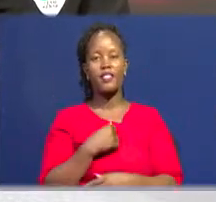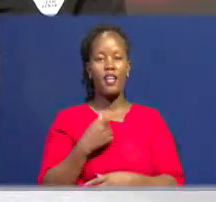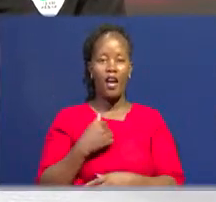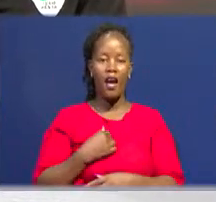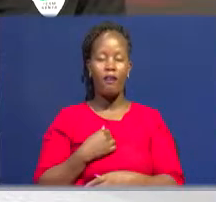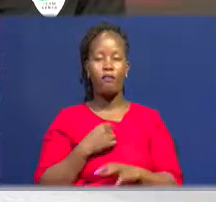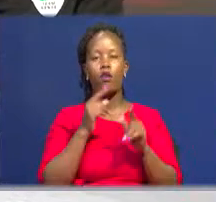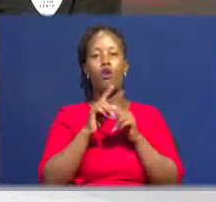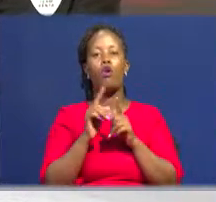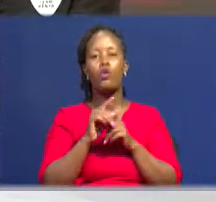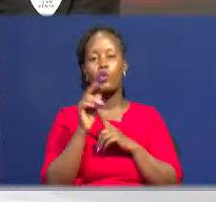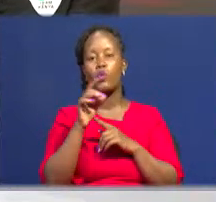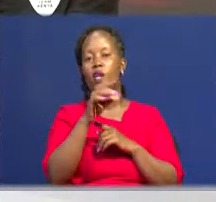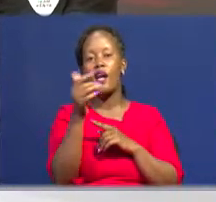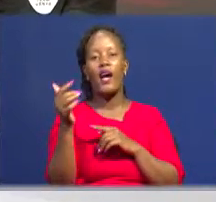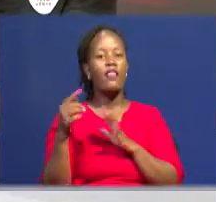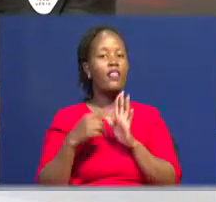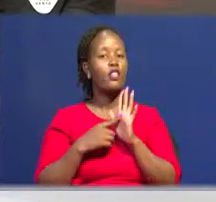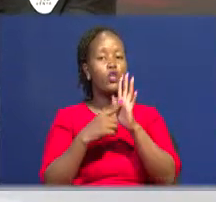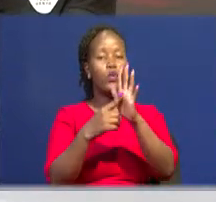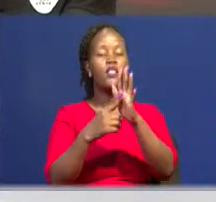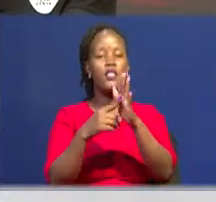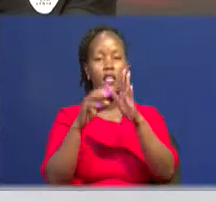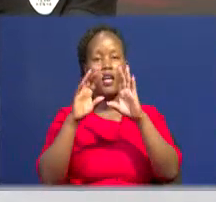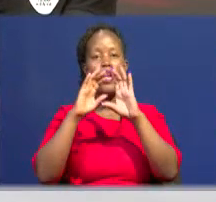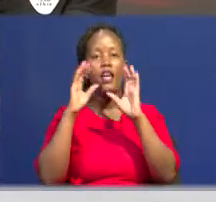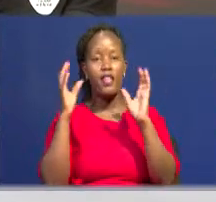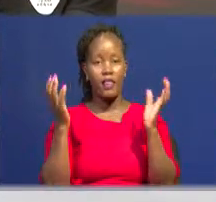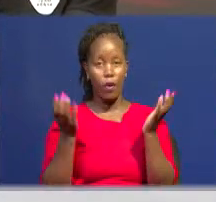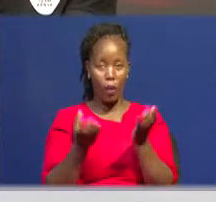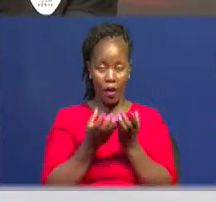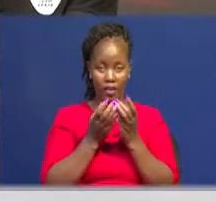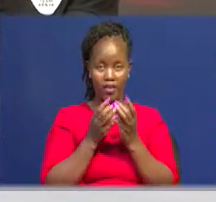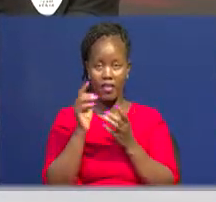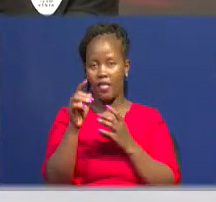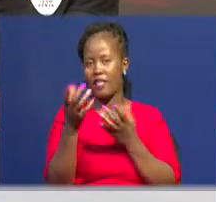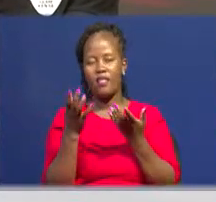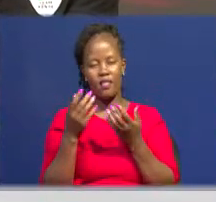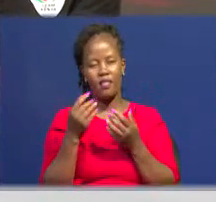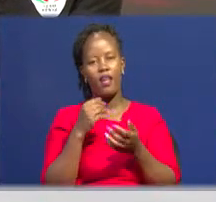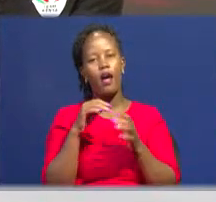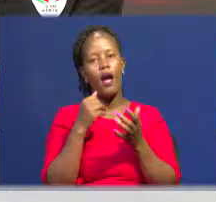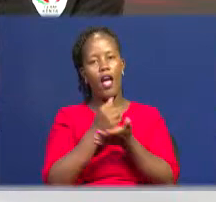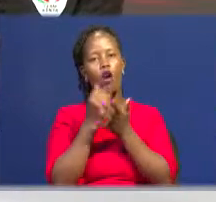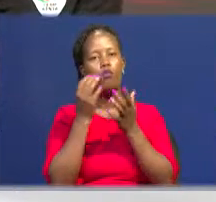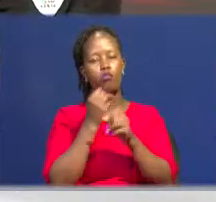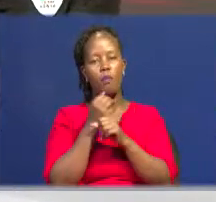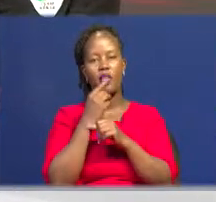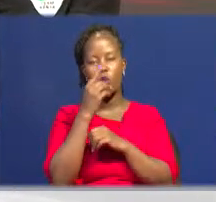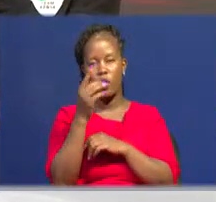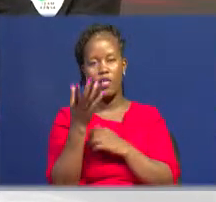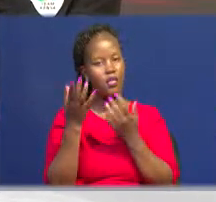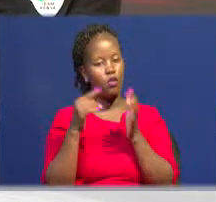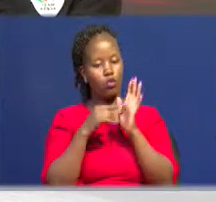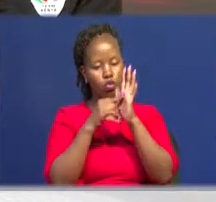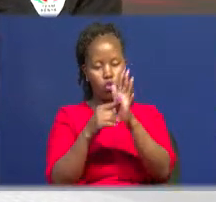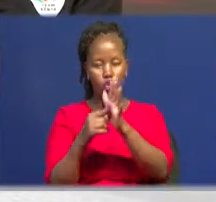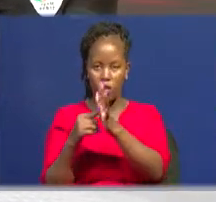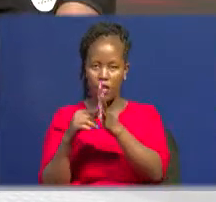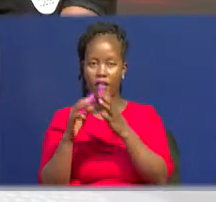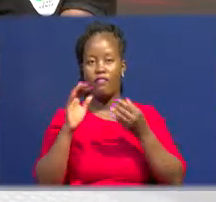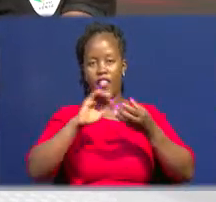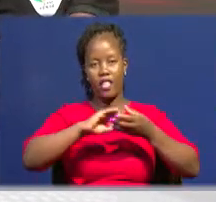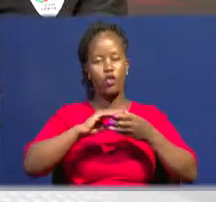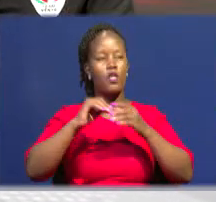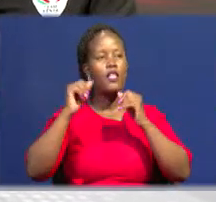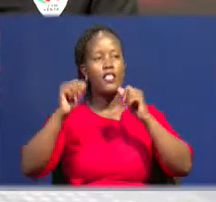that, well, in the world, this event is a beach event, so can we make it possible? So we've shown the federations also that